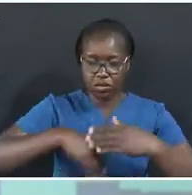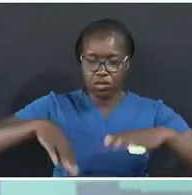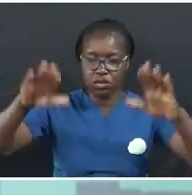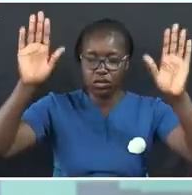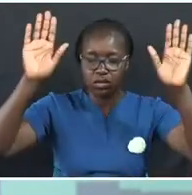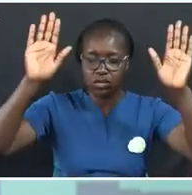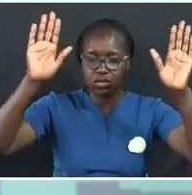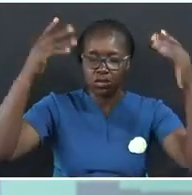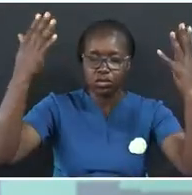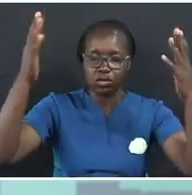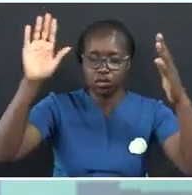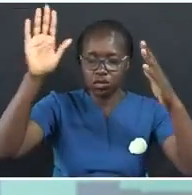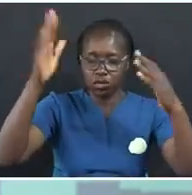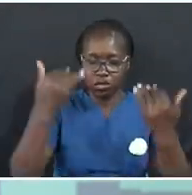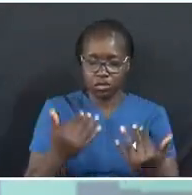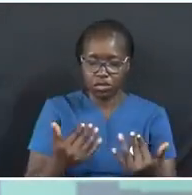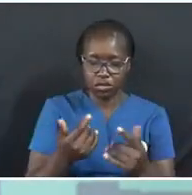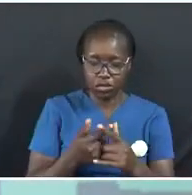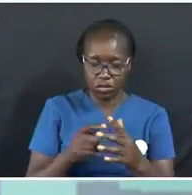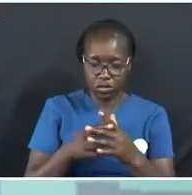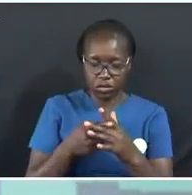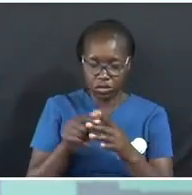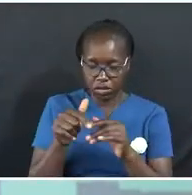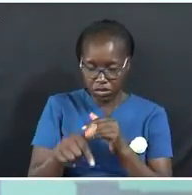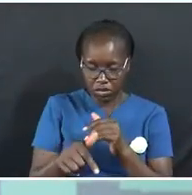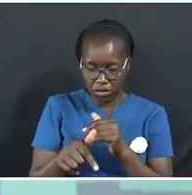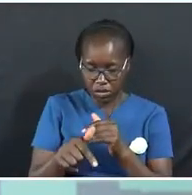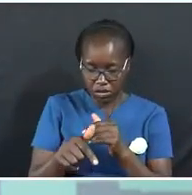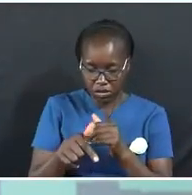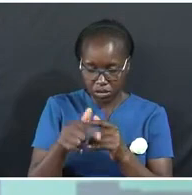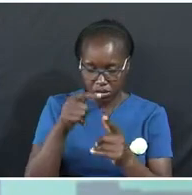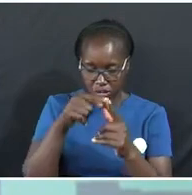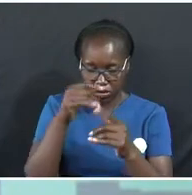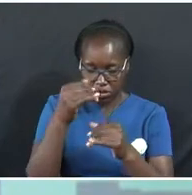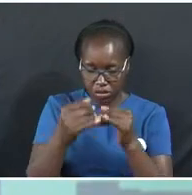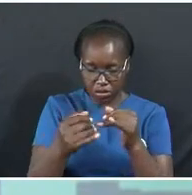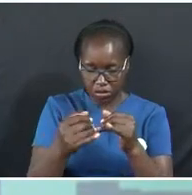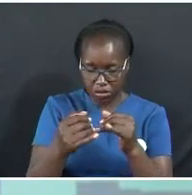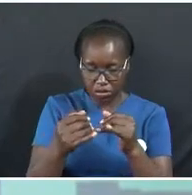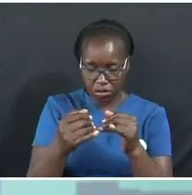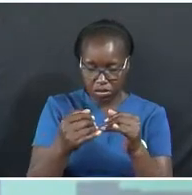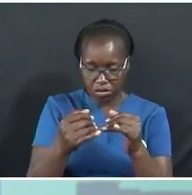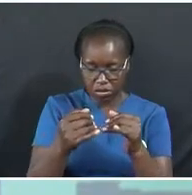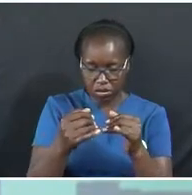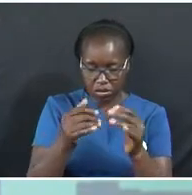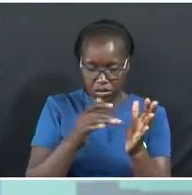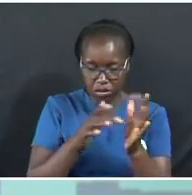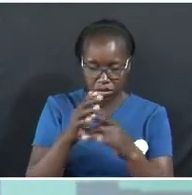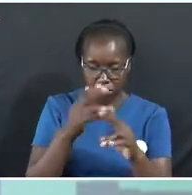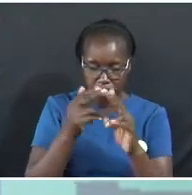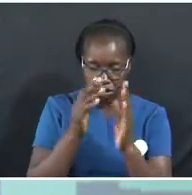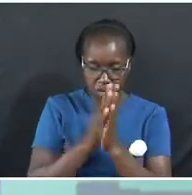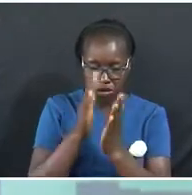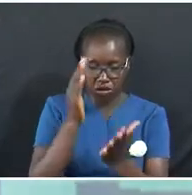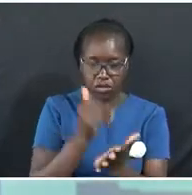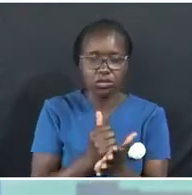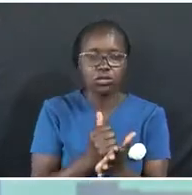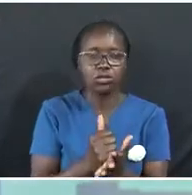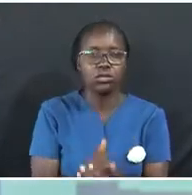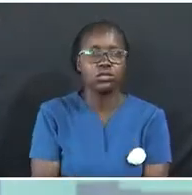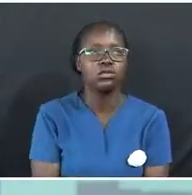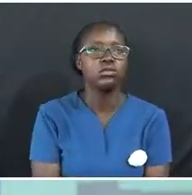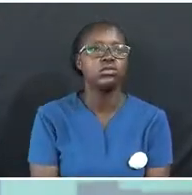into your hands now from the beginning of this session to the very end. In Jesus' name we pray.